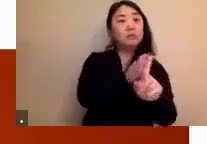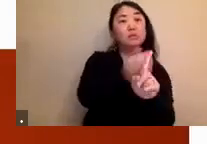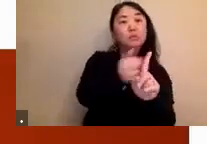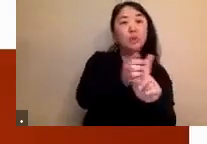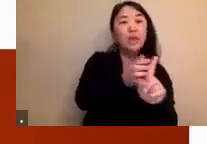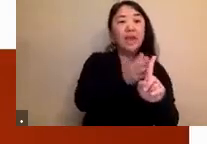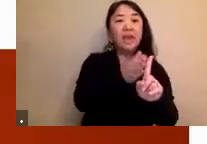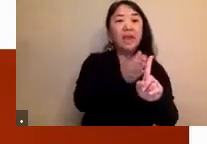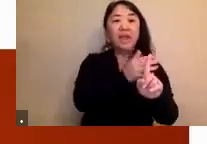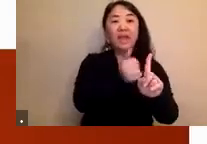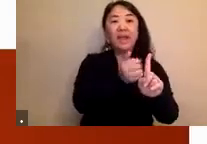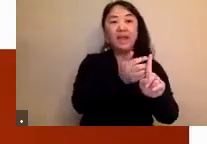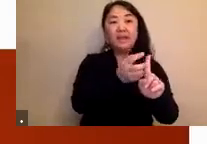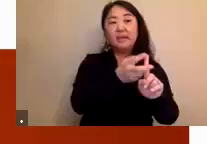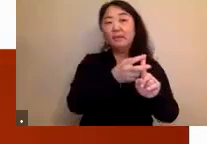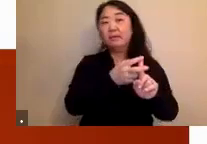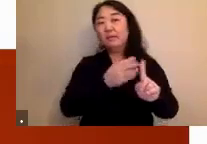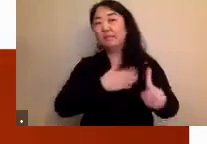way, so to speak.